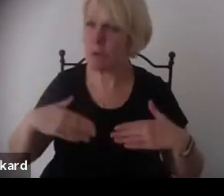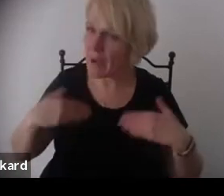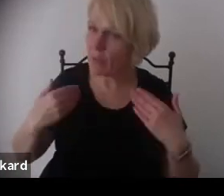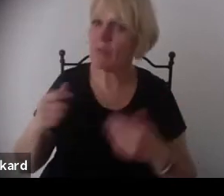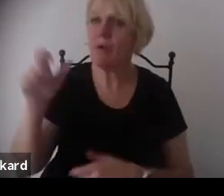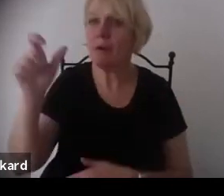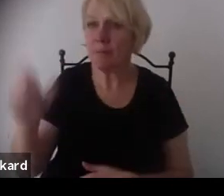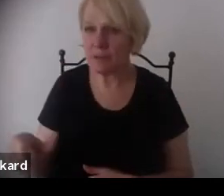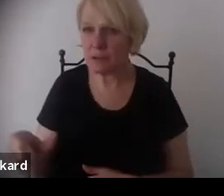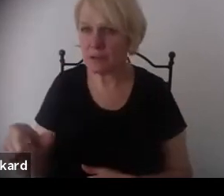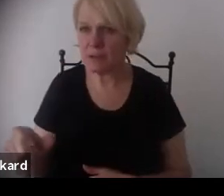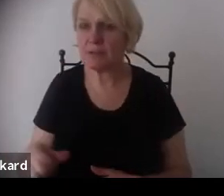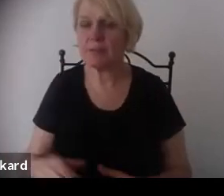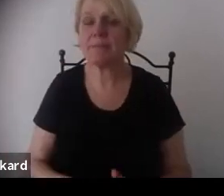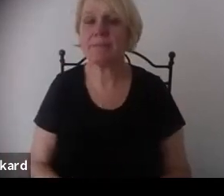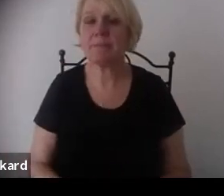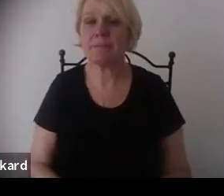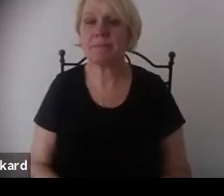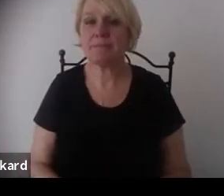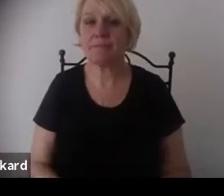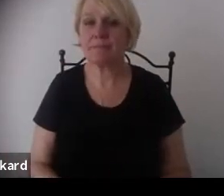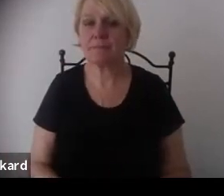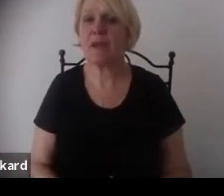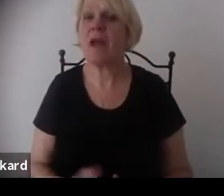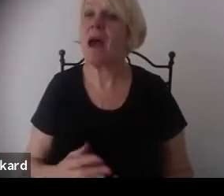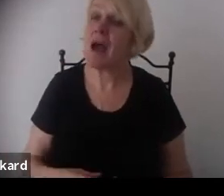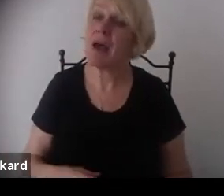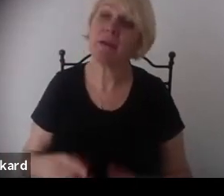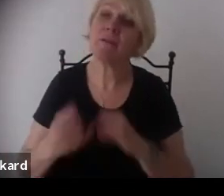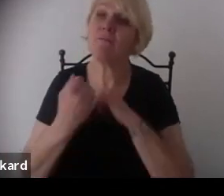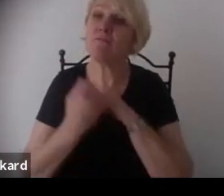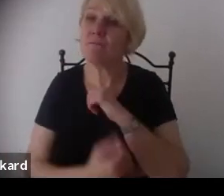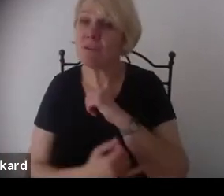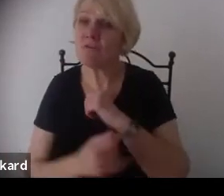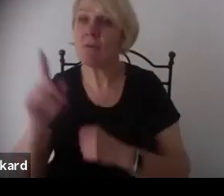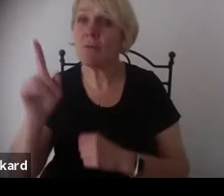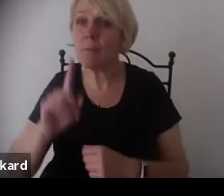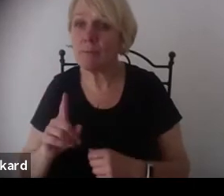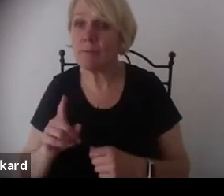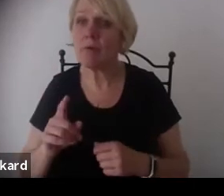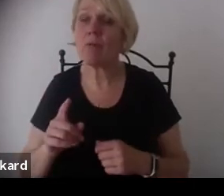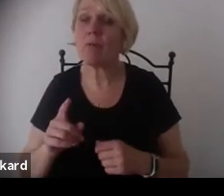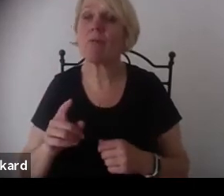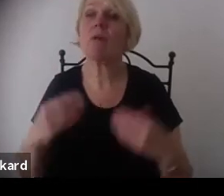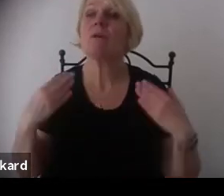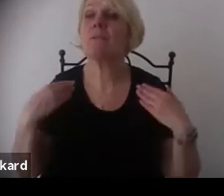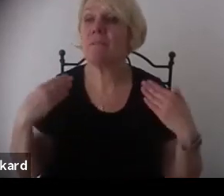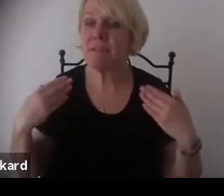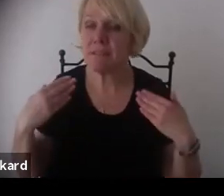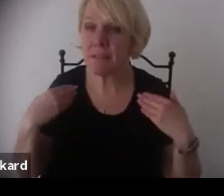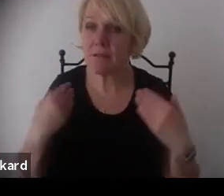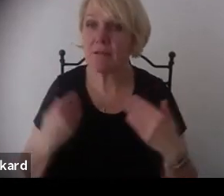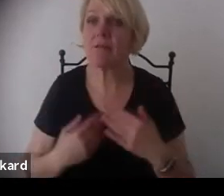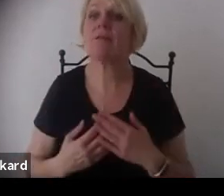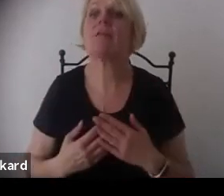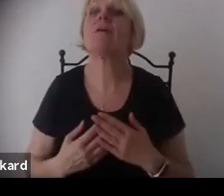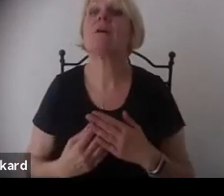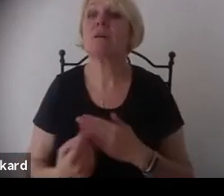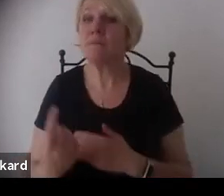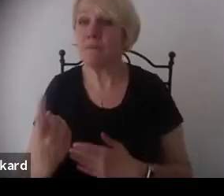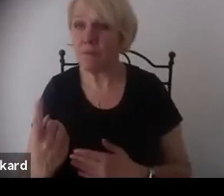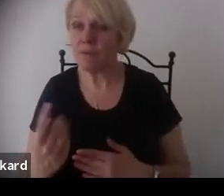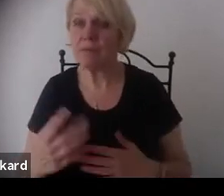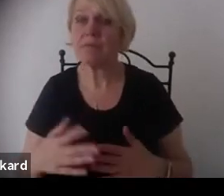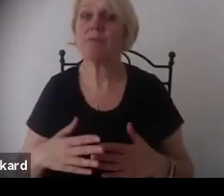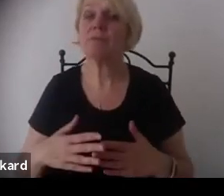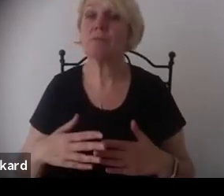And we have helped vulnerable people in terms of physical health to stay well while